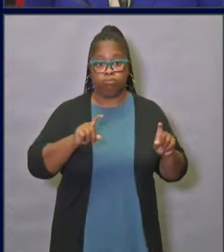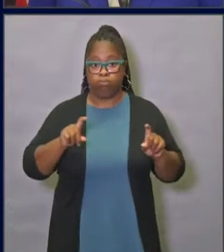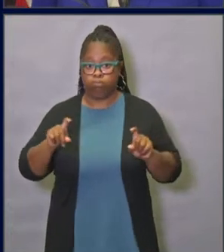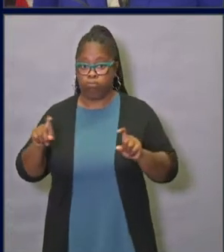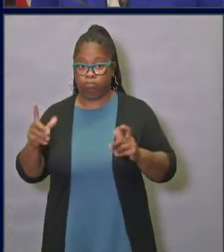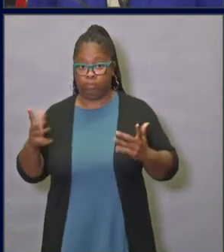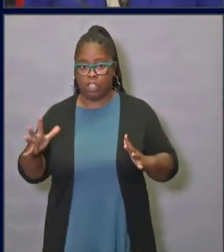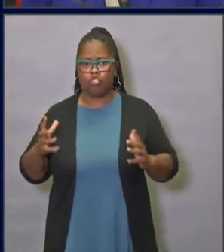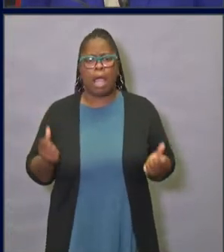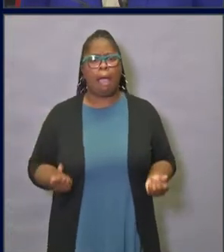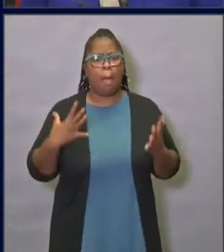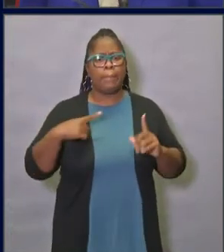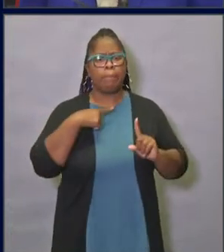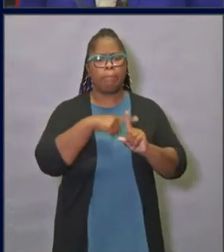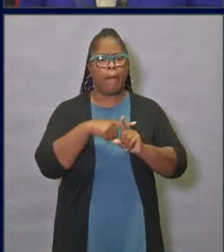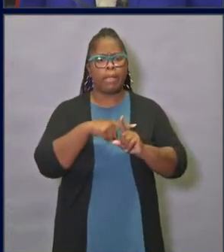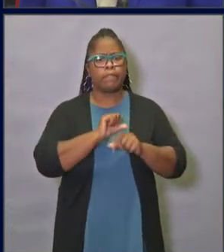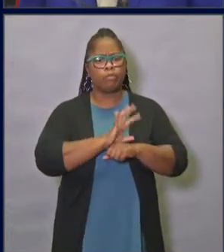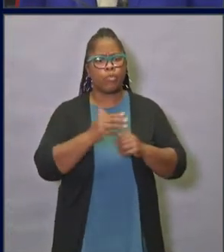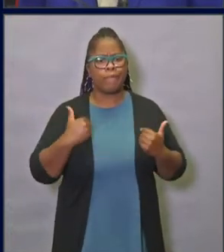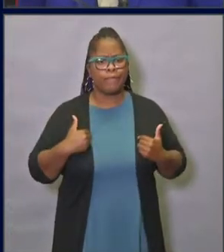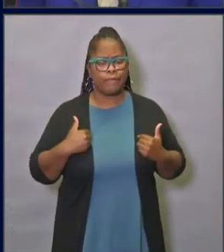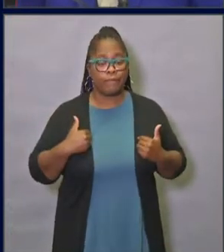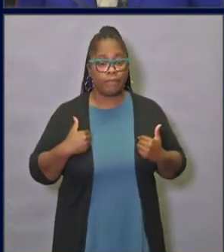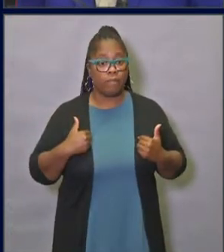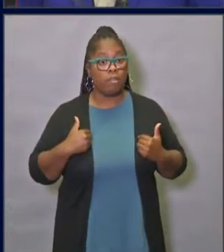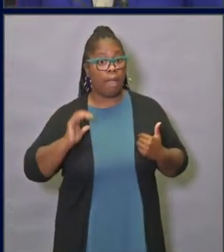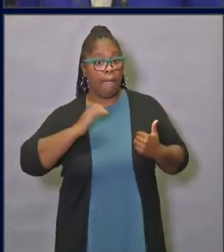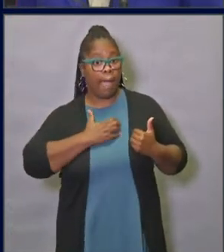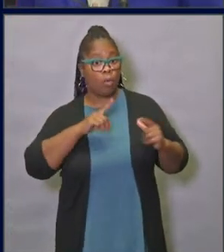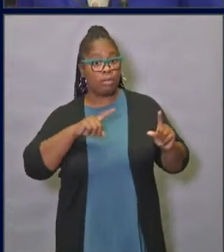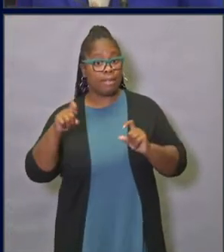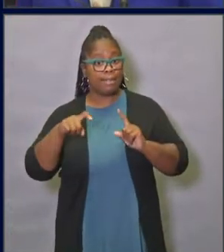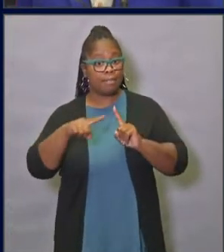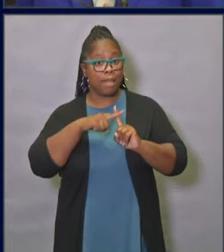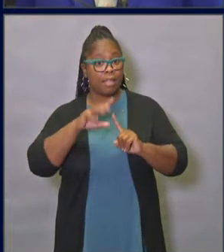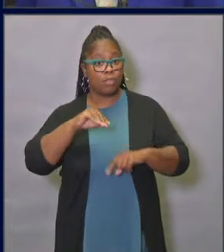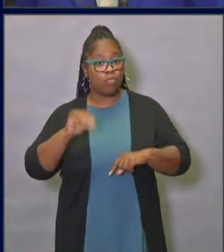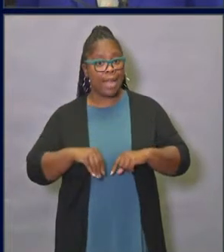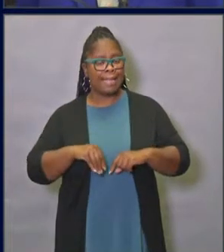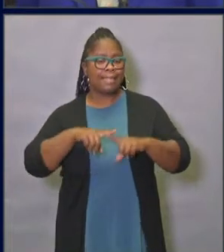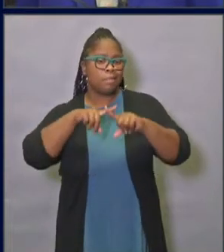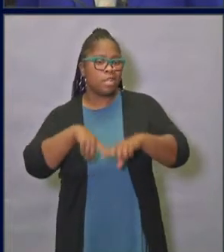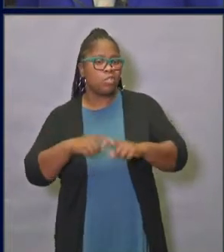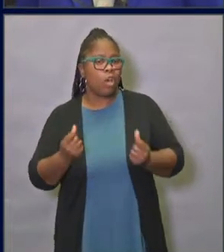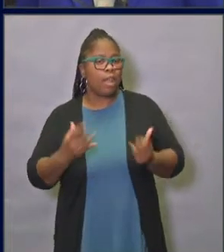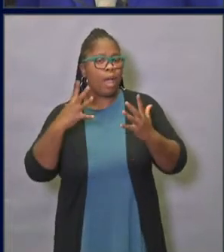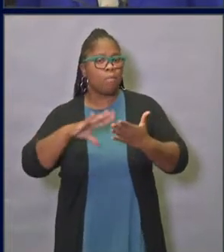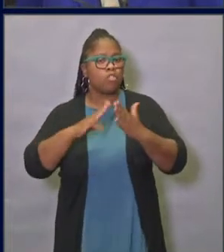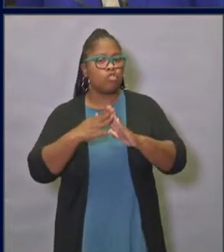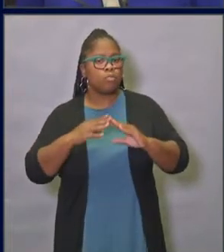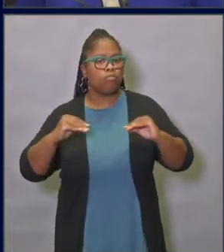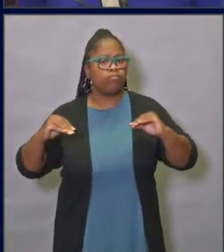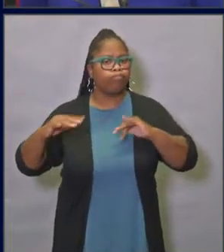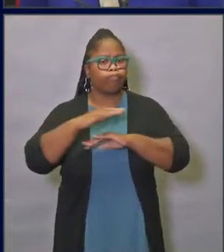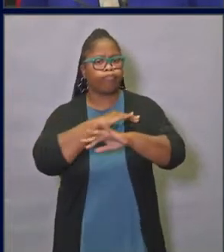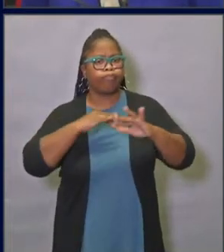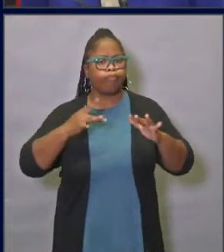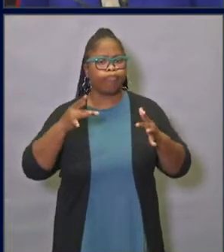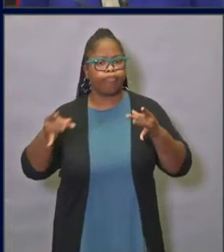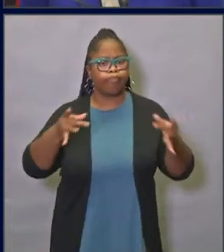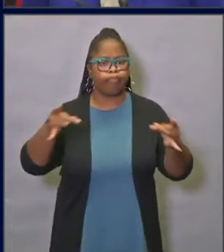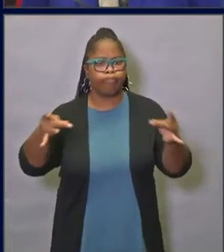come back positive. The test positivity rate is influenced by how much community transmission is happening and